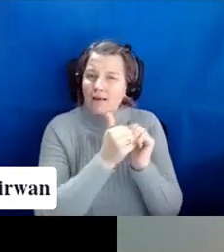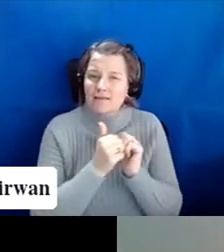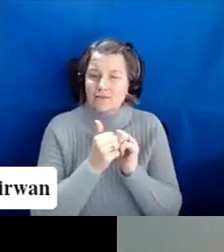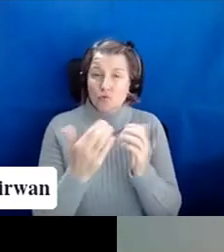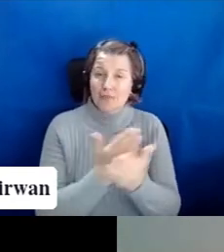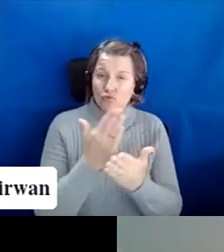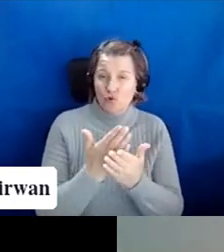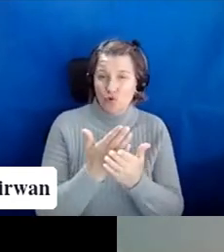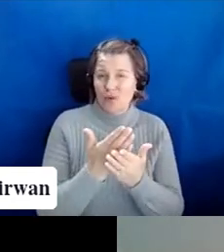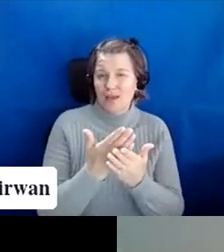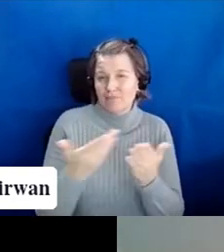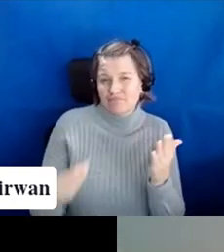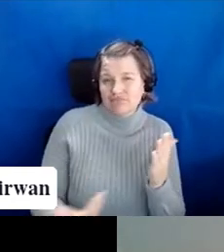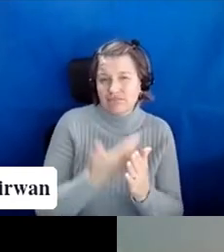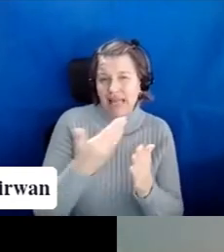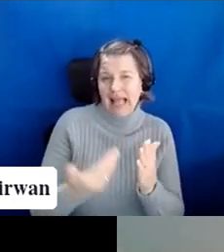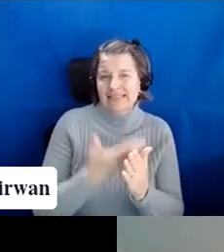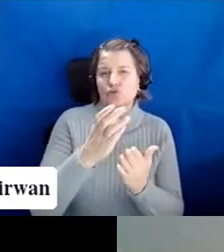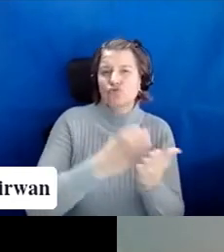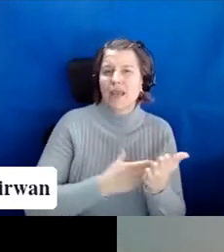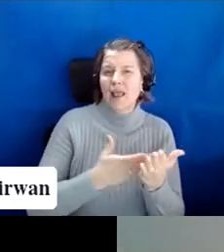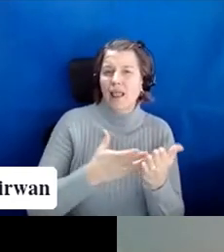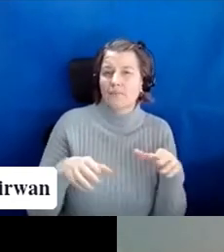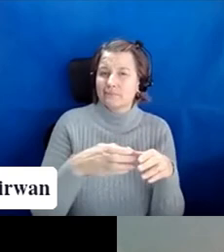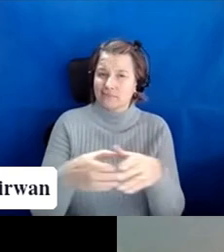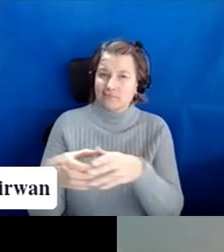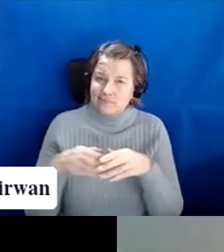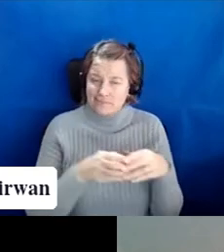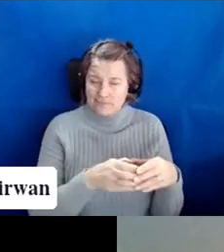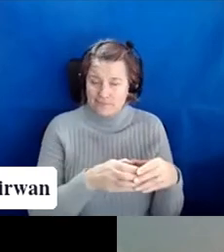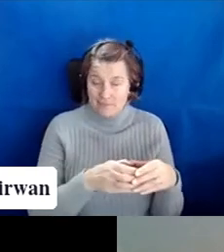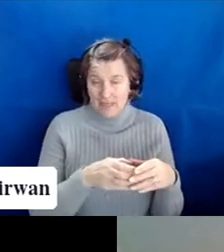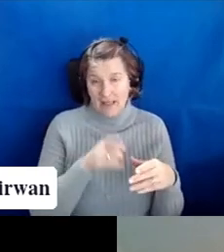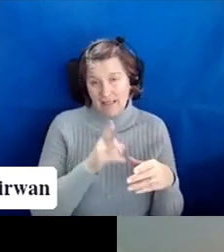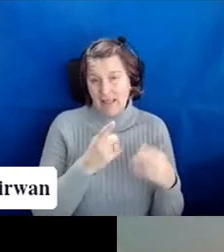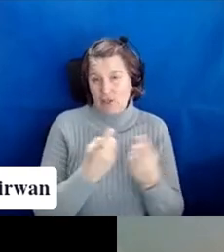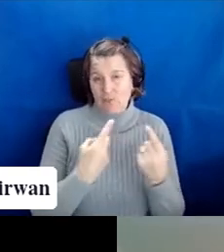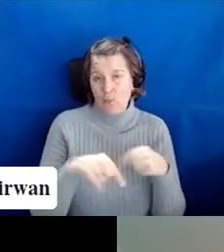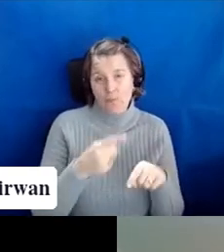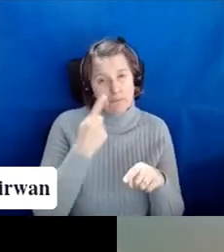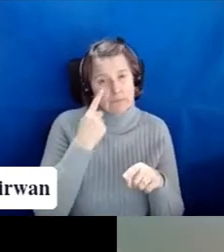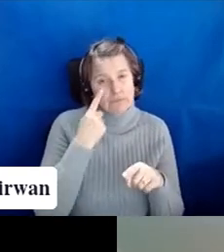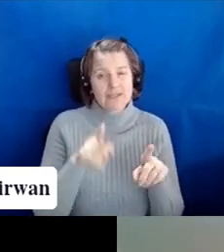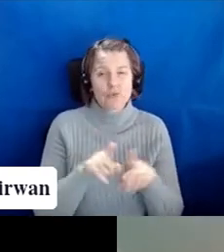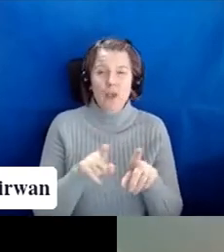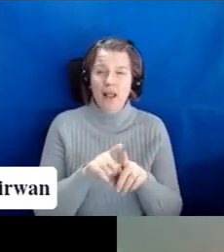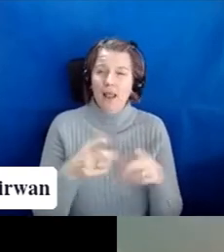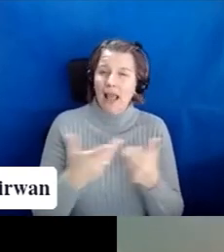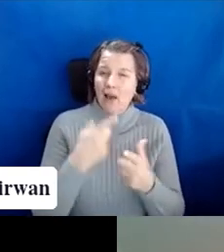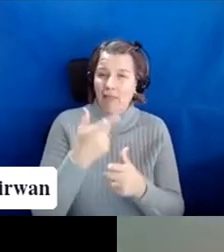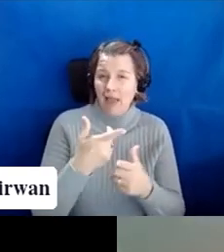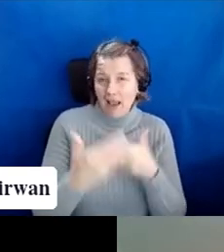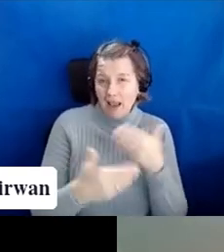curriculum development in that FE setting as well, has been something that we've been looking at doing as well, and how that can lead